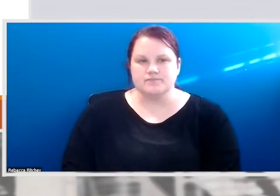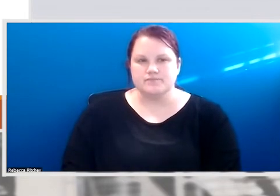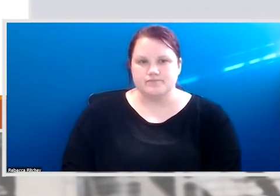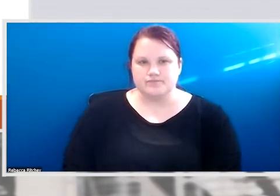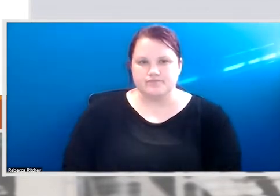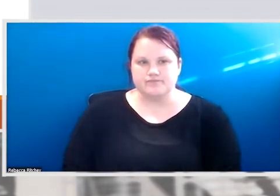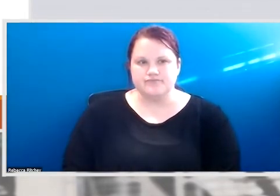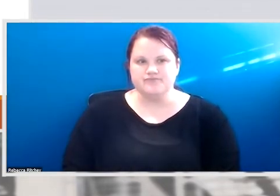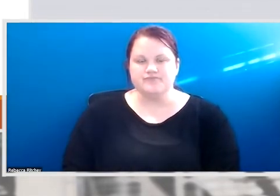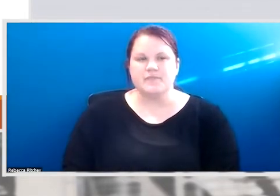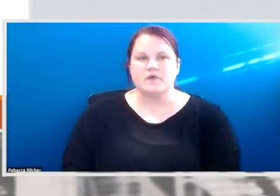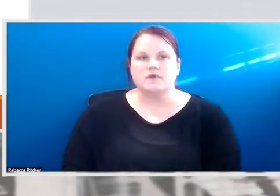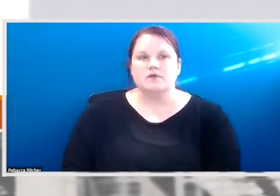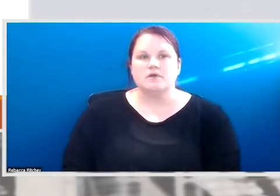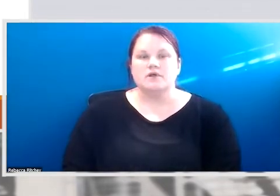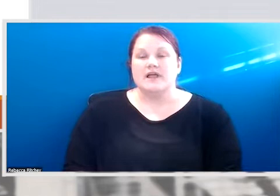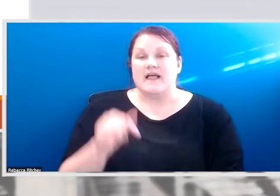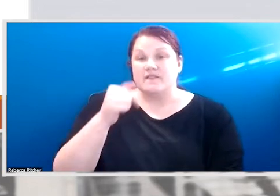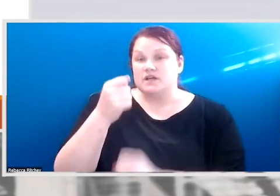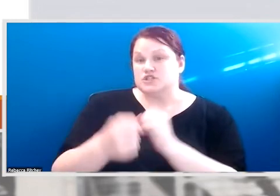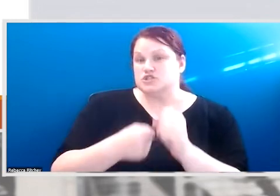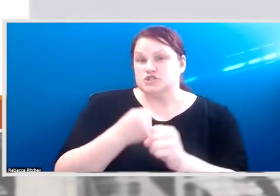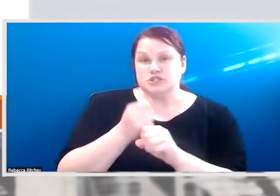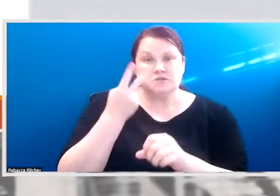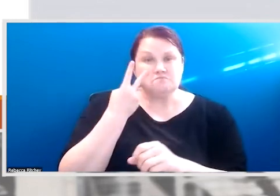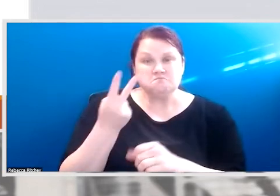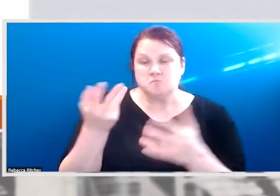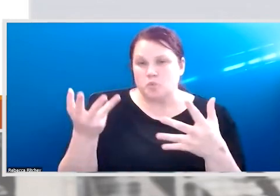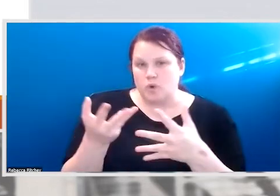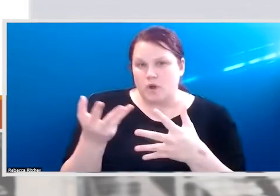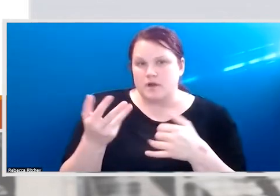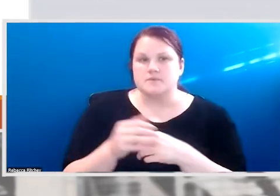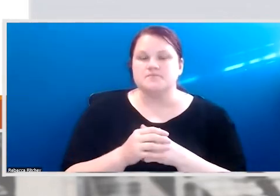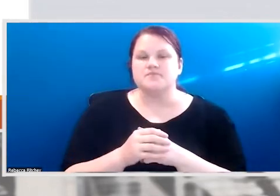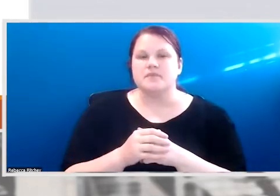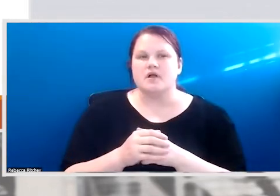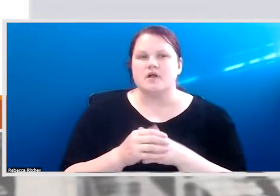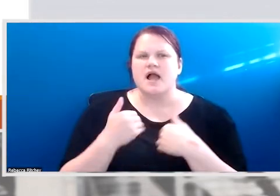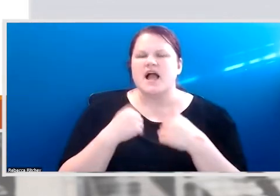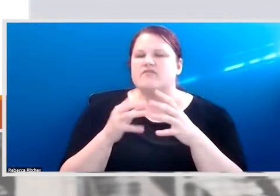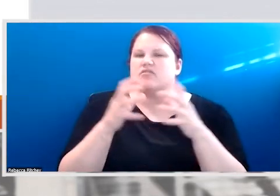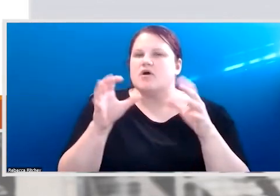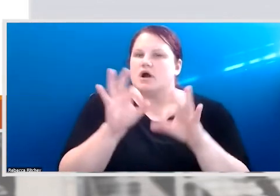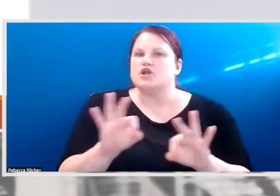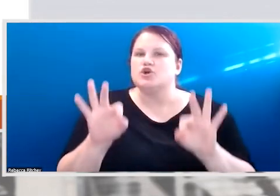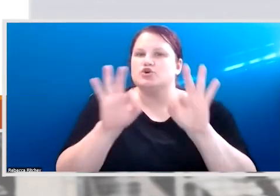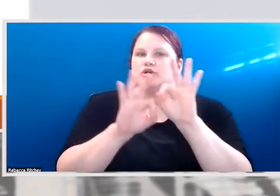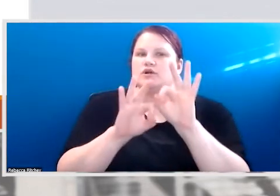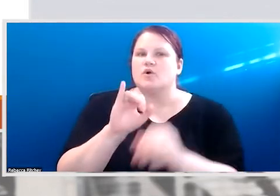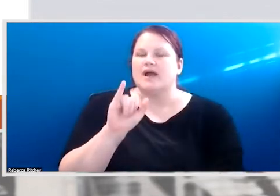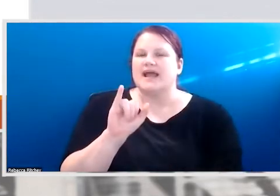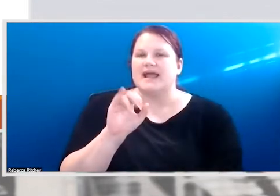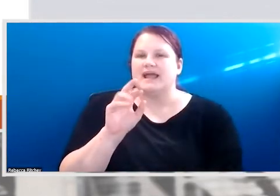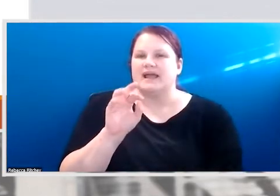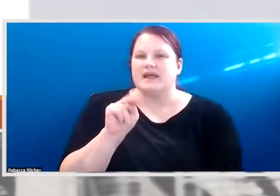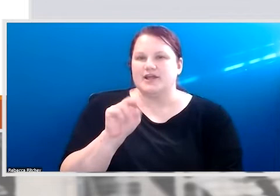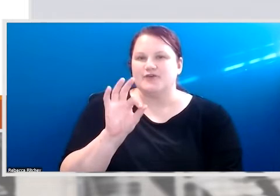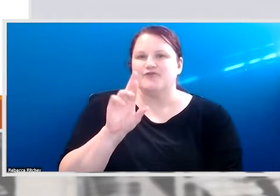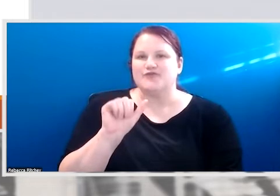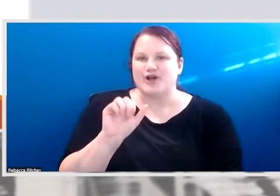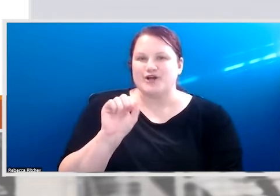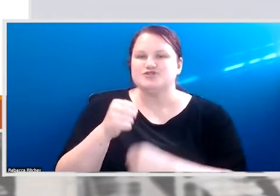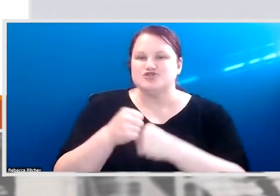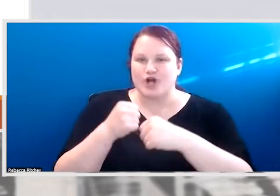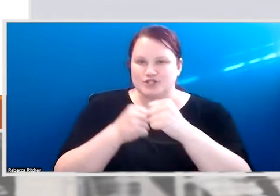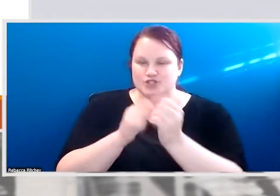So what we see from us this year in the capital budget, we have a lot of what I would call critical infrastructure projects. We have a lot of work that